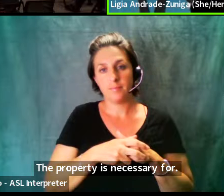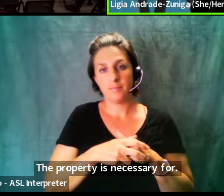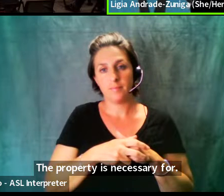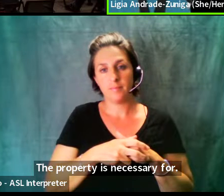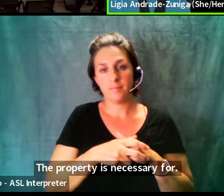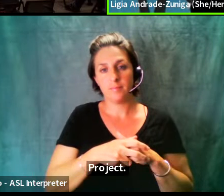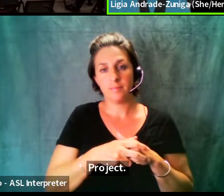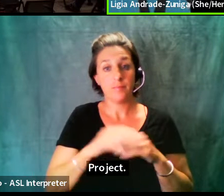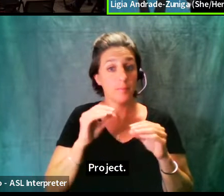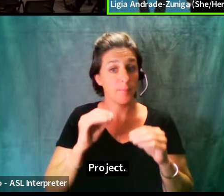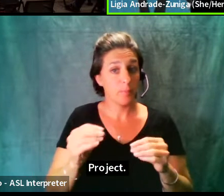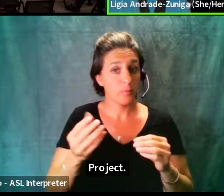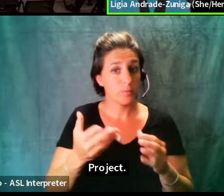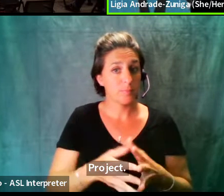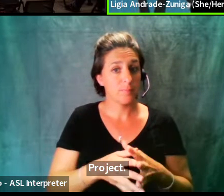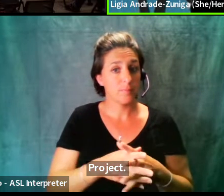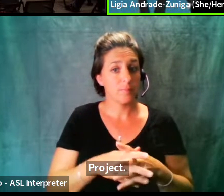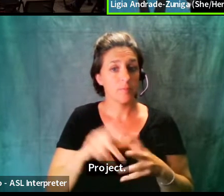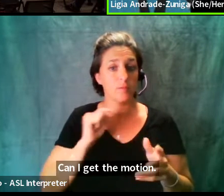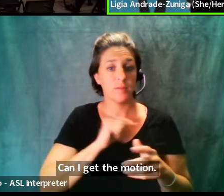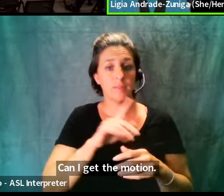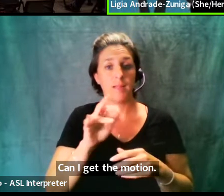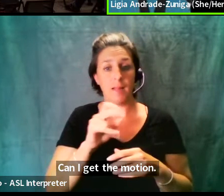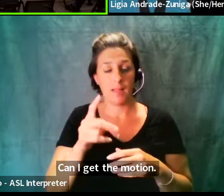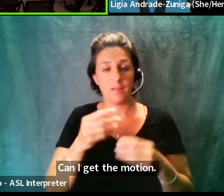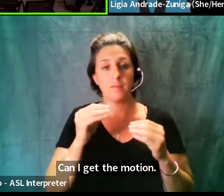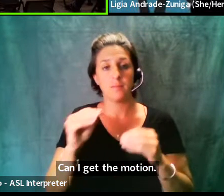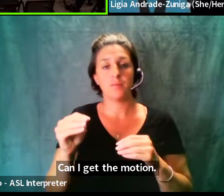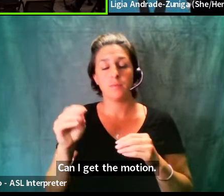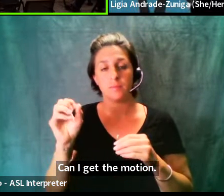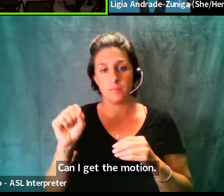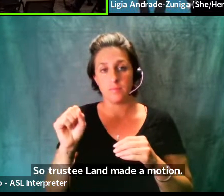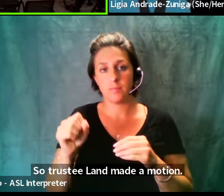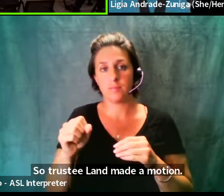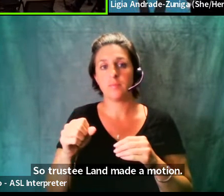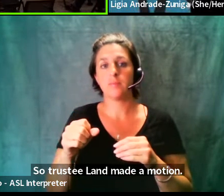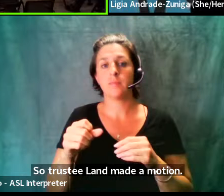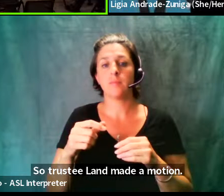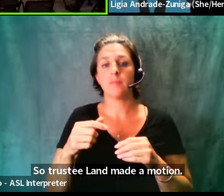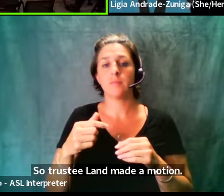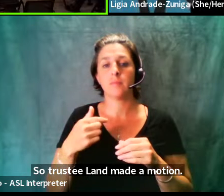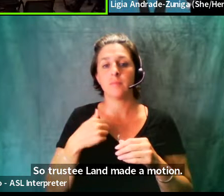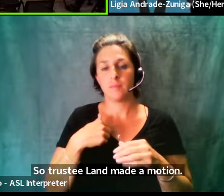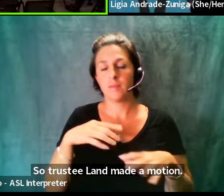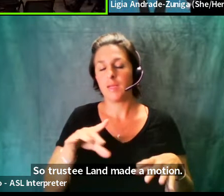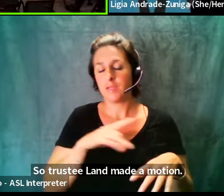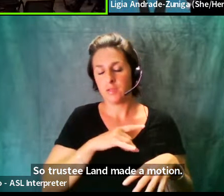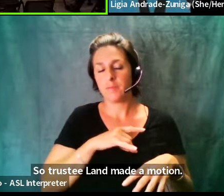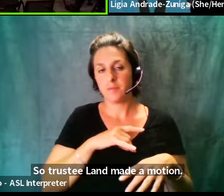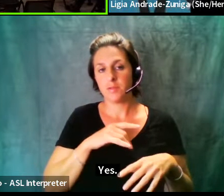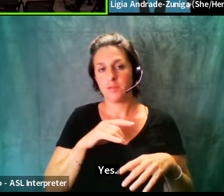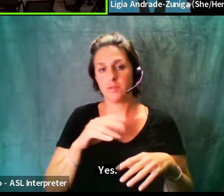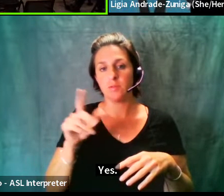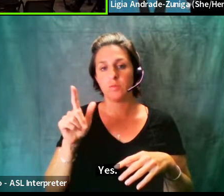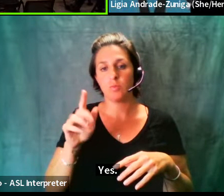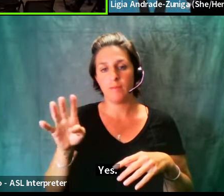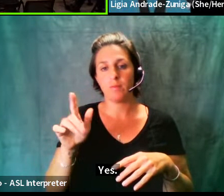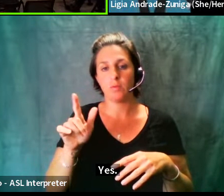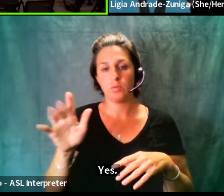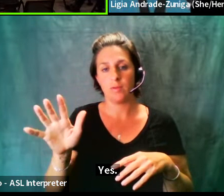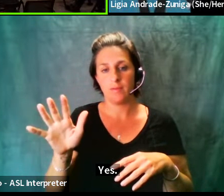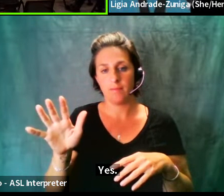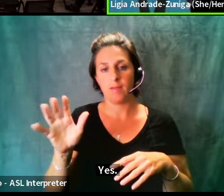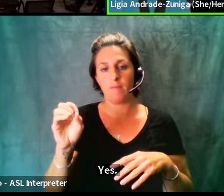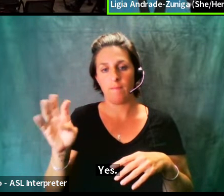Can I get the motion? So trustee Land made a motion. Just repeating the motion, I make the Yes. adoption of the resolution